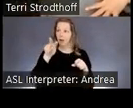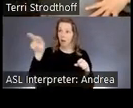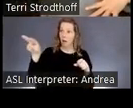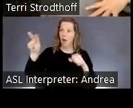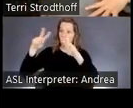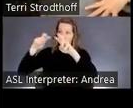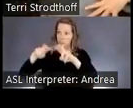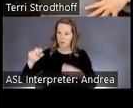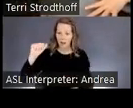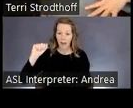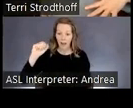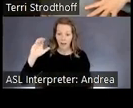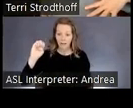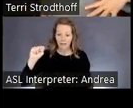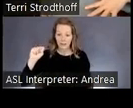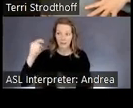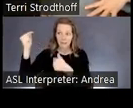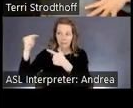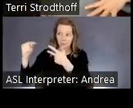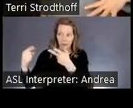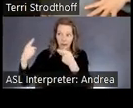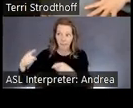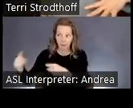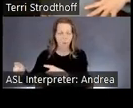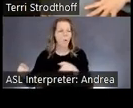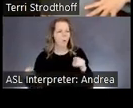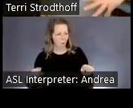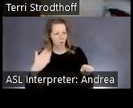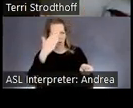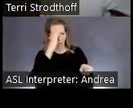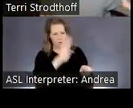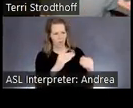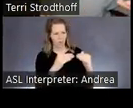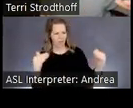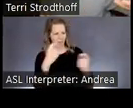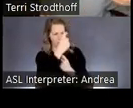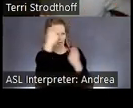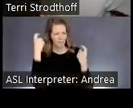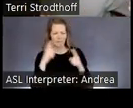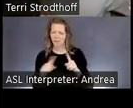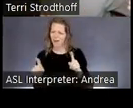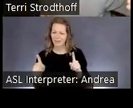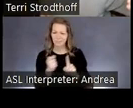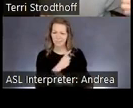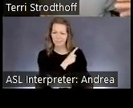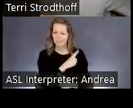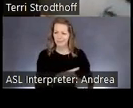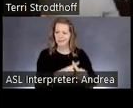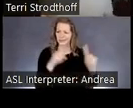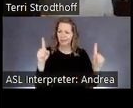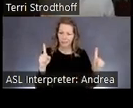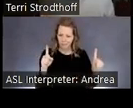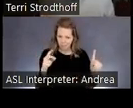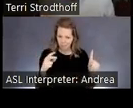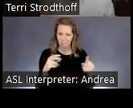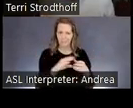the ACEs and we can understand where you're at in the ACEs, we'll know what your level of trauma is. But there were outliers, right? There's always been outliers of people who are,